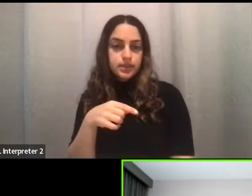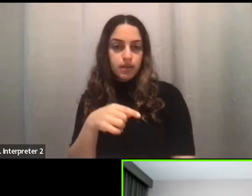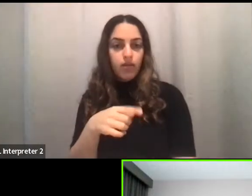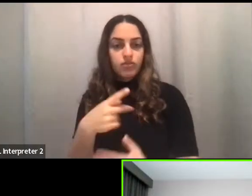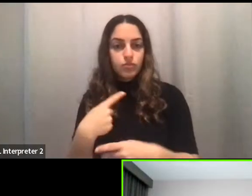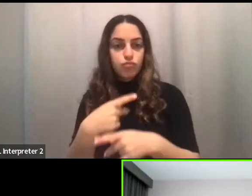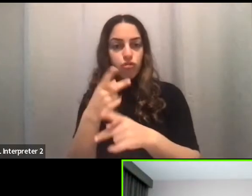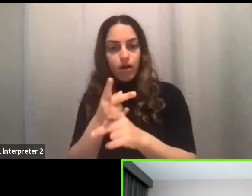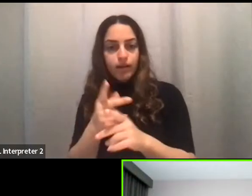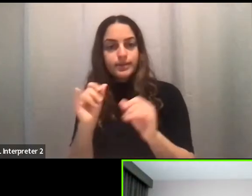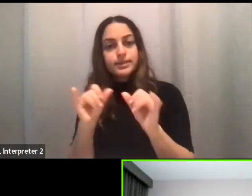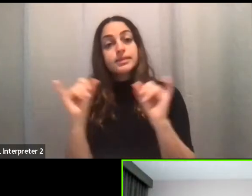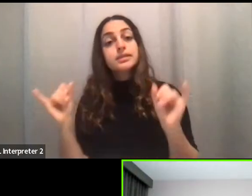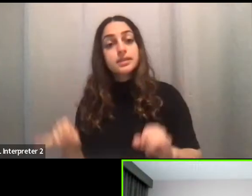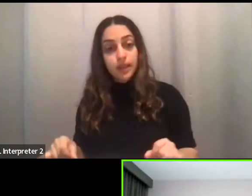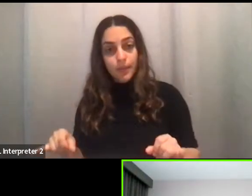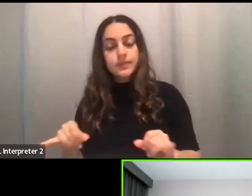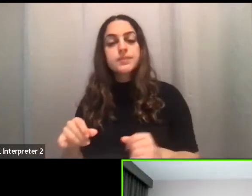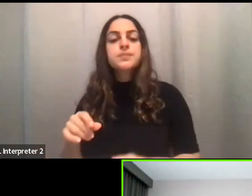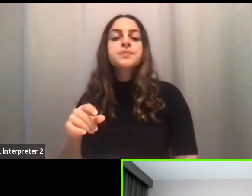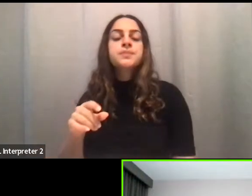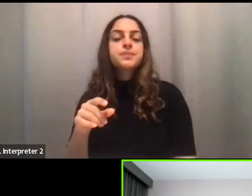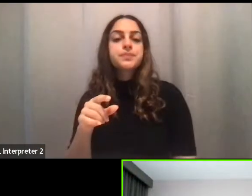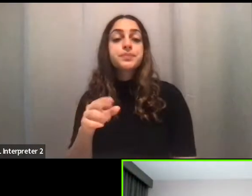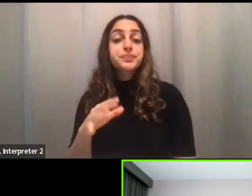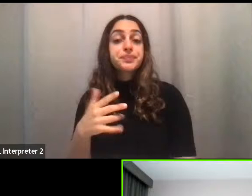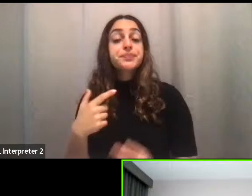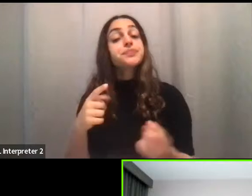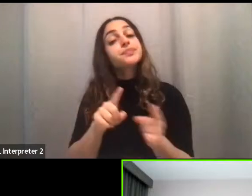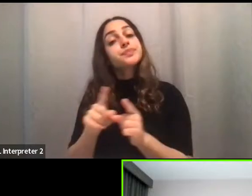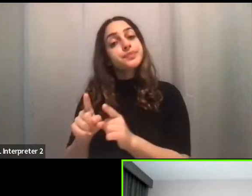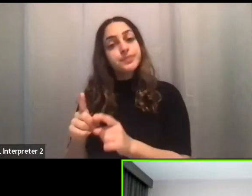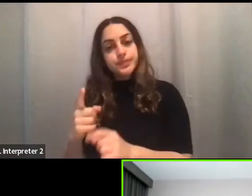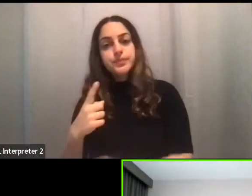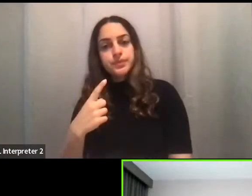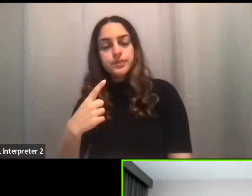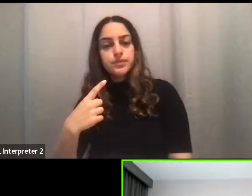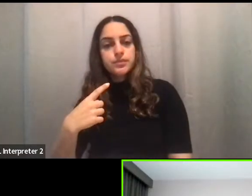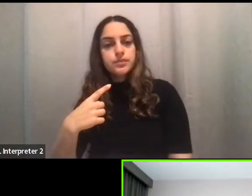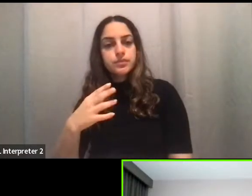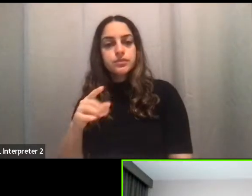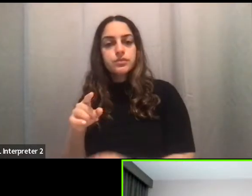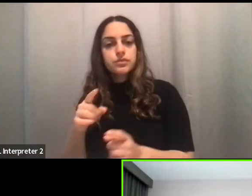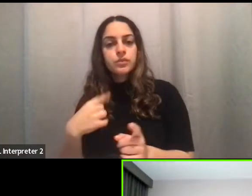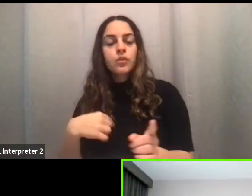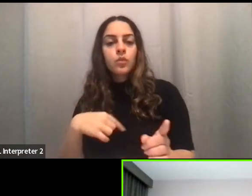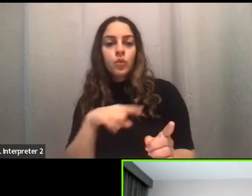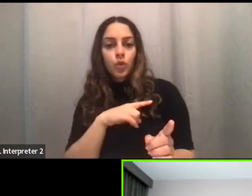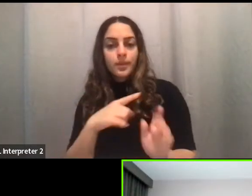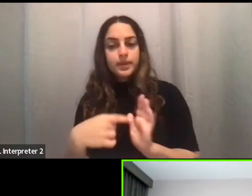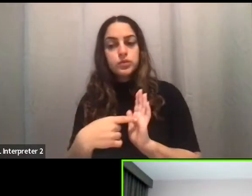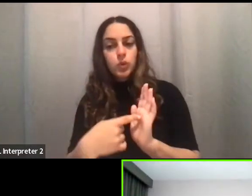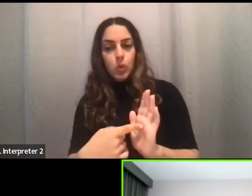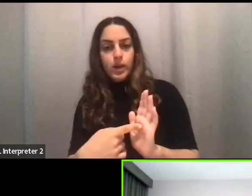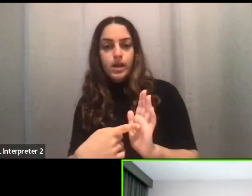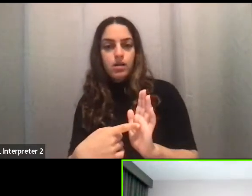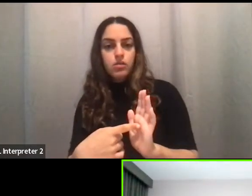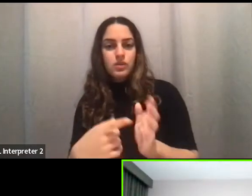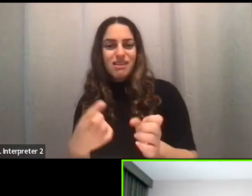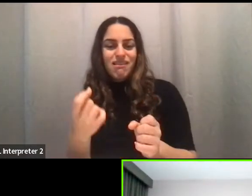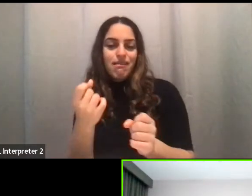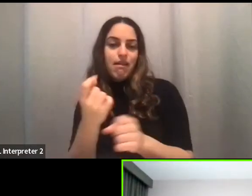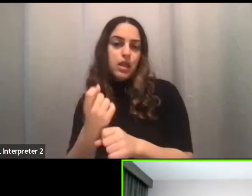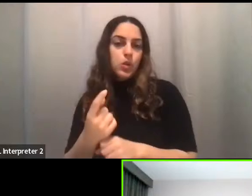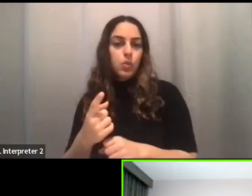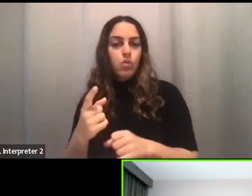products and systems we've also been highlighting through uh annual awards for uh